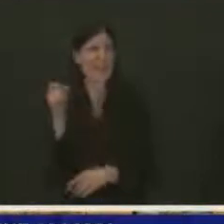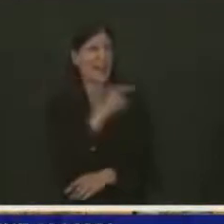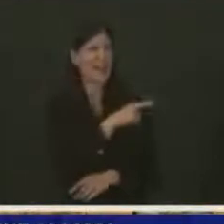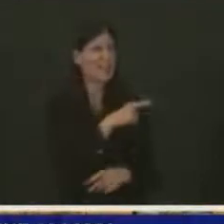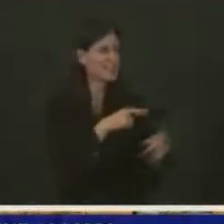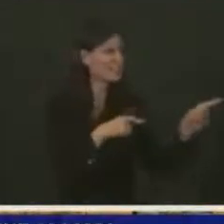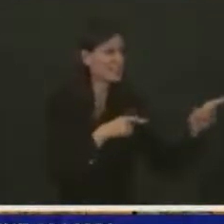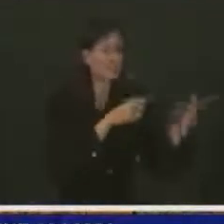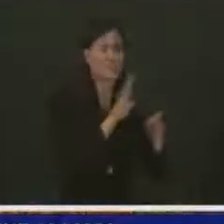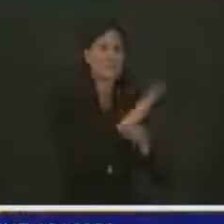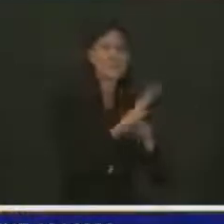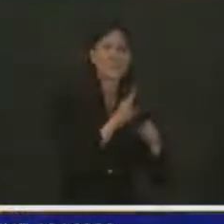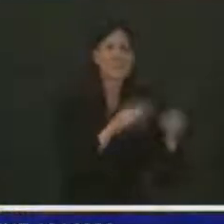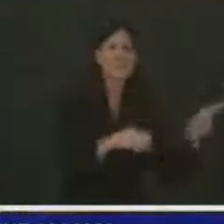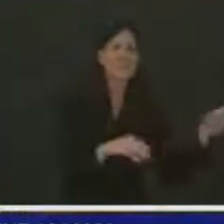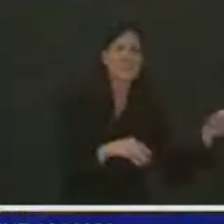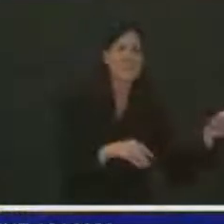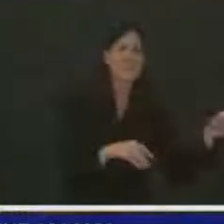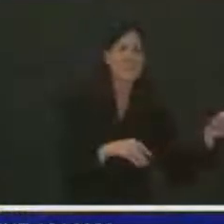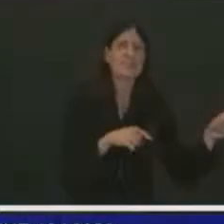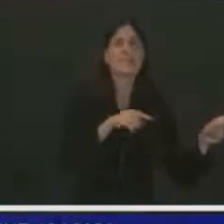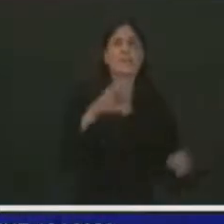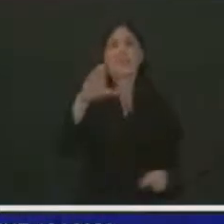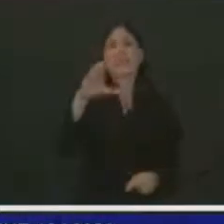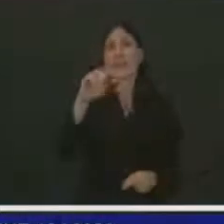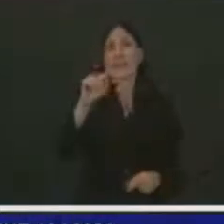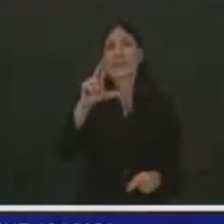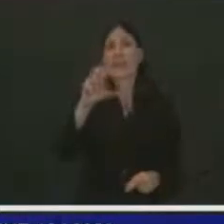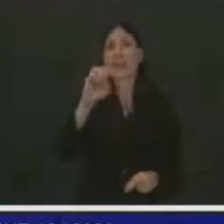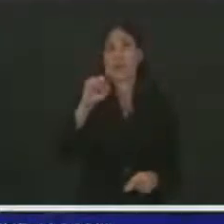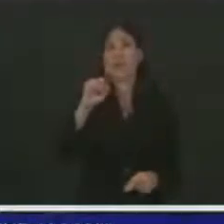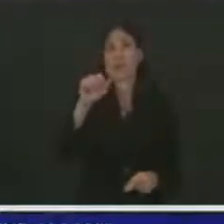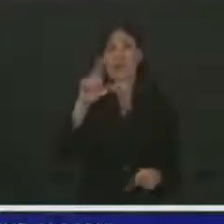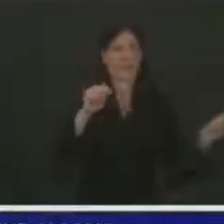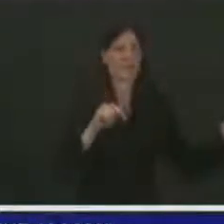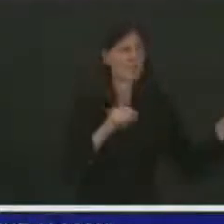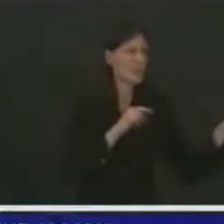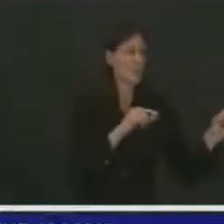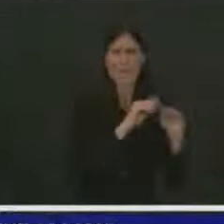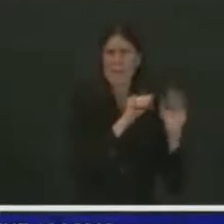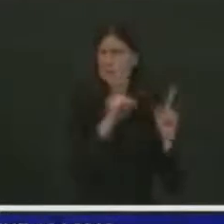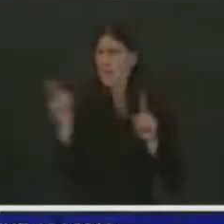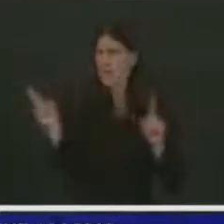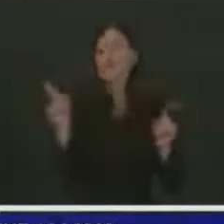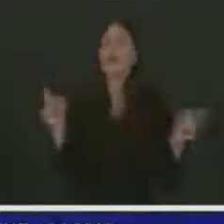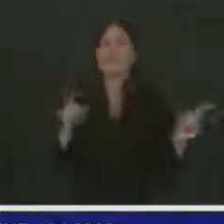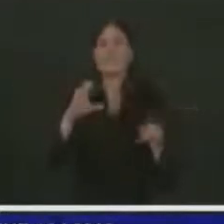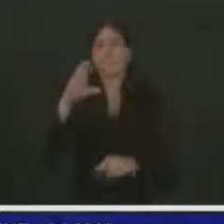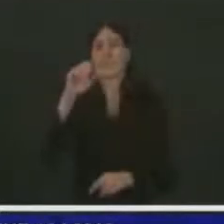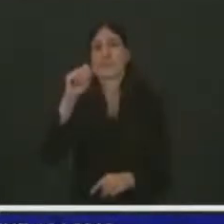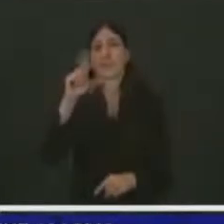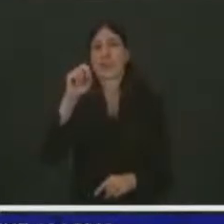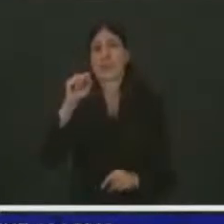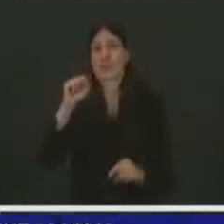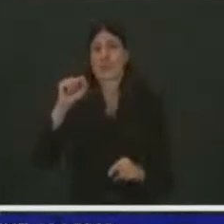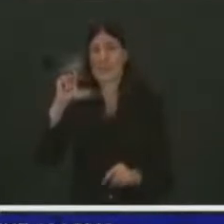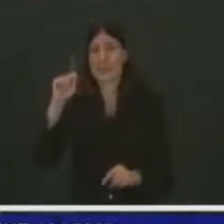of the $1.25 billion. Every state got it. The feds have given Rhode Island 42 million and